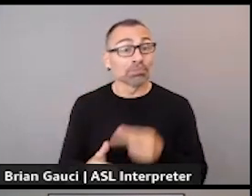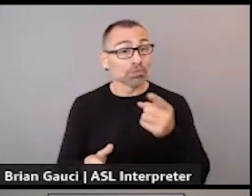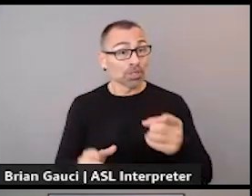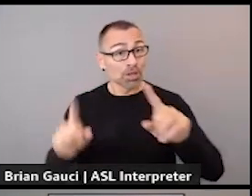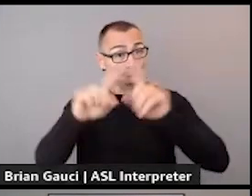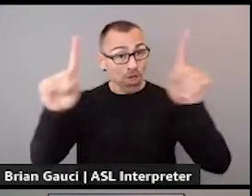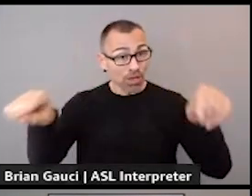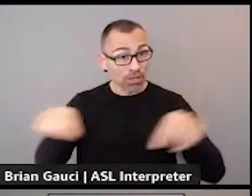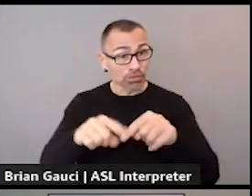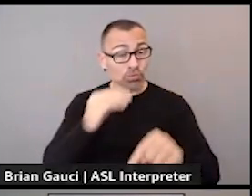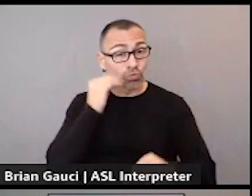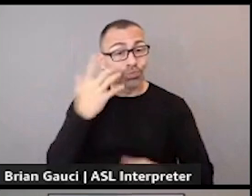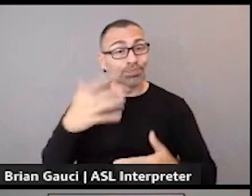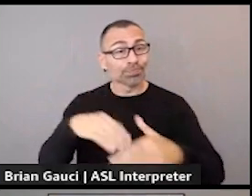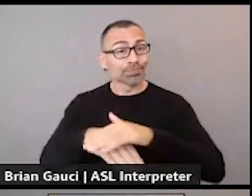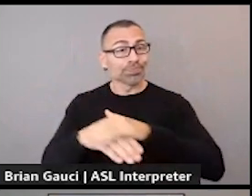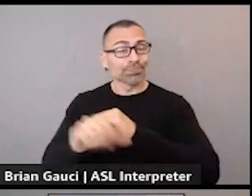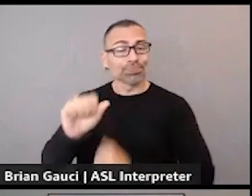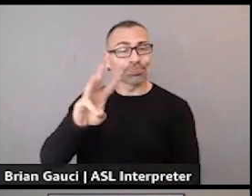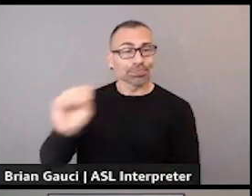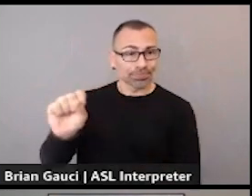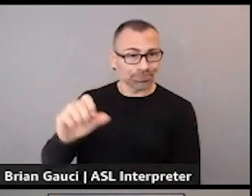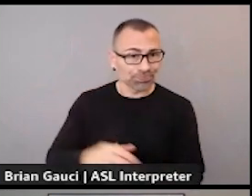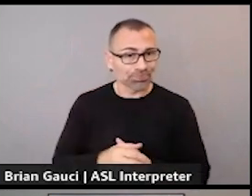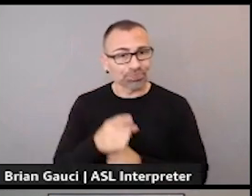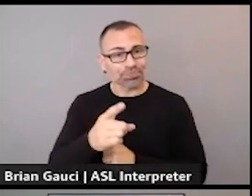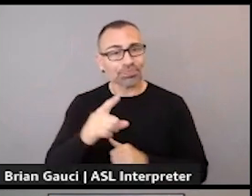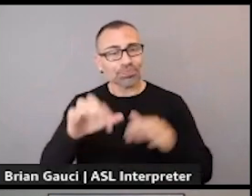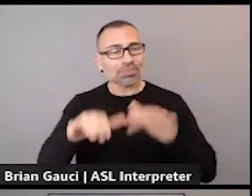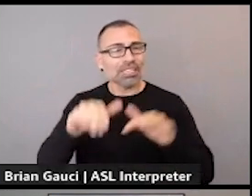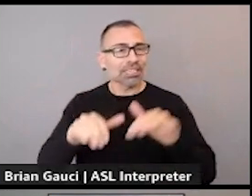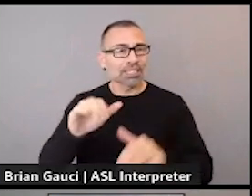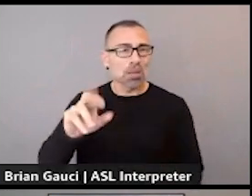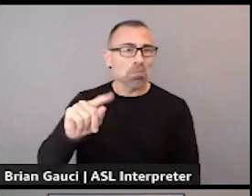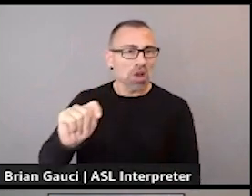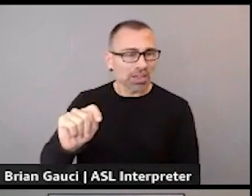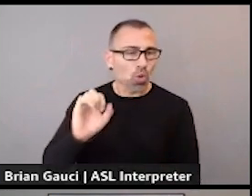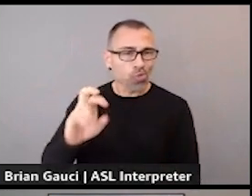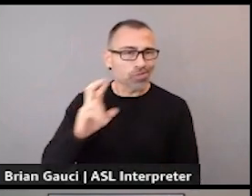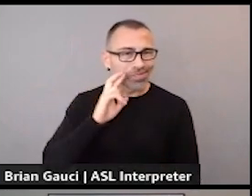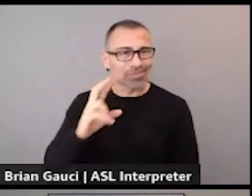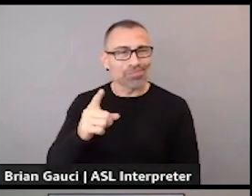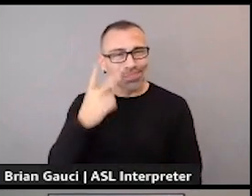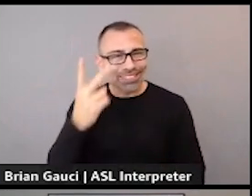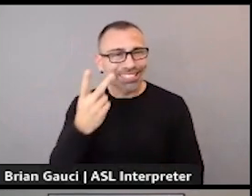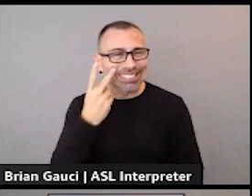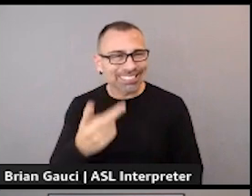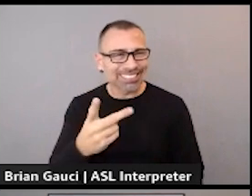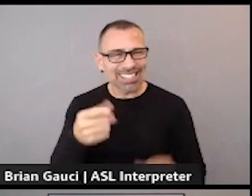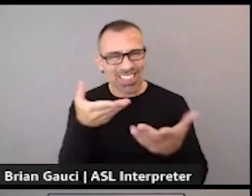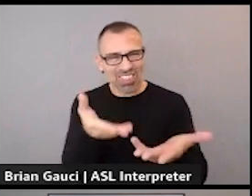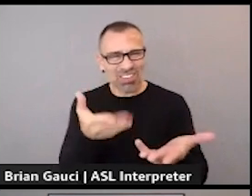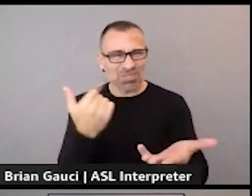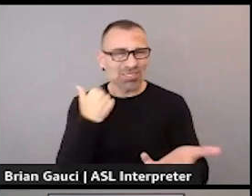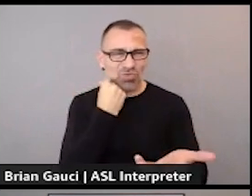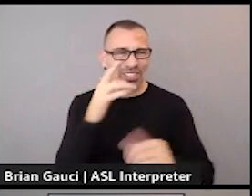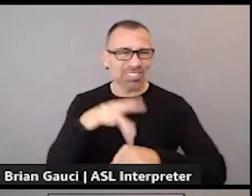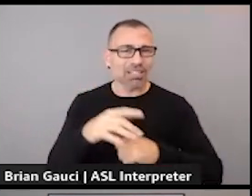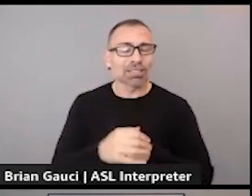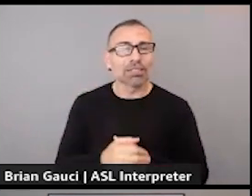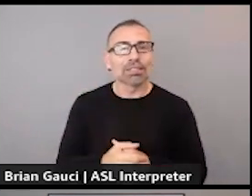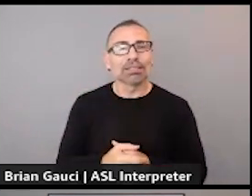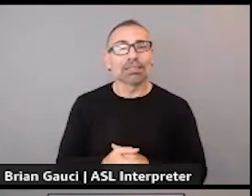I don't know if I'm making any sense or if I understood what that meant, but some of the things, so you use the words. I'm using the right words.